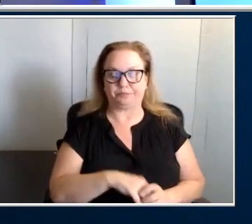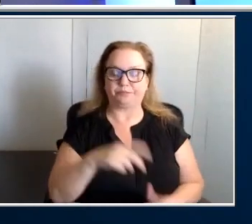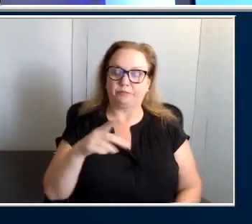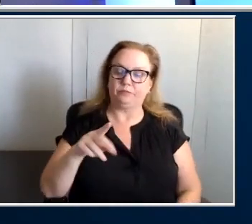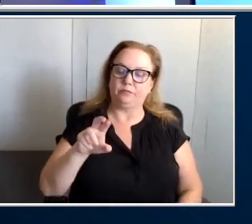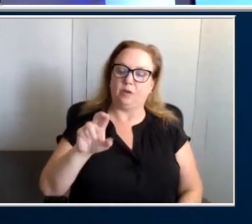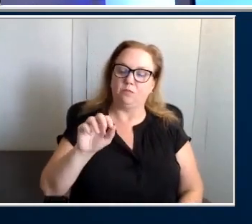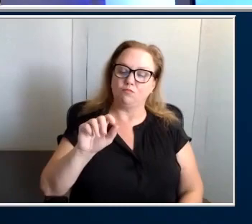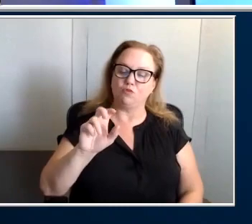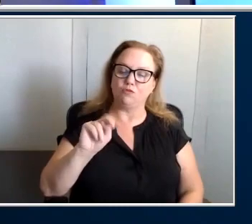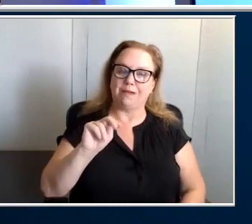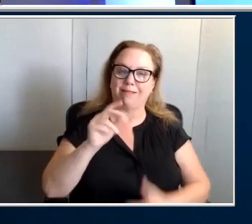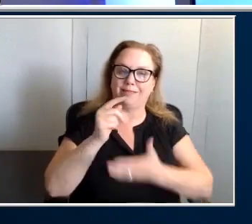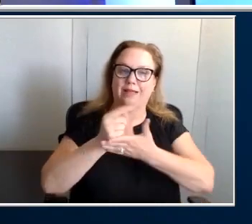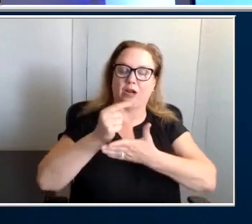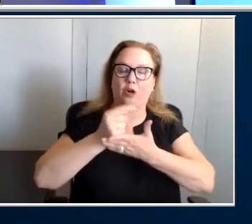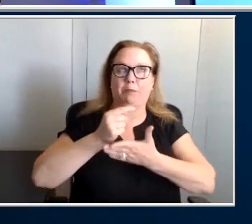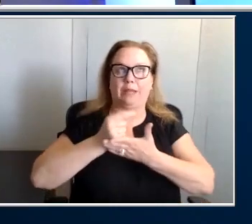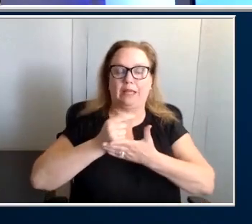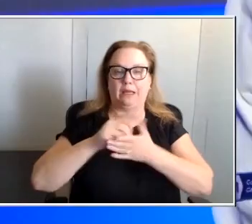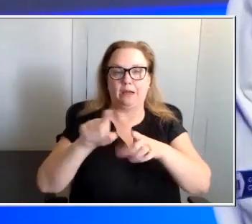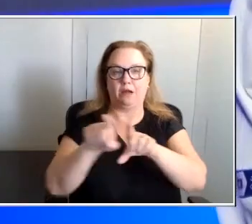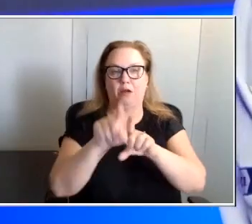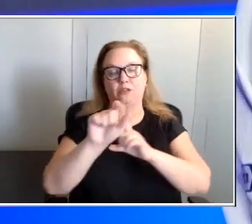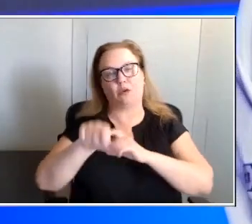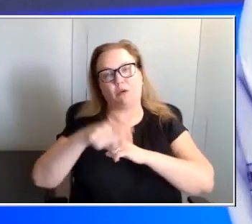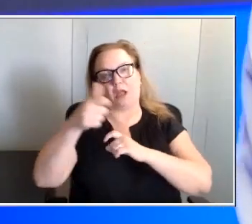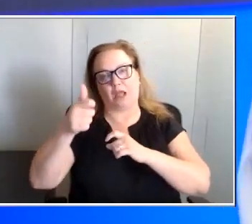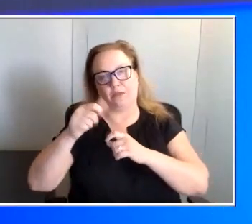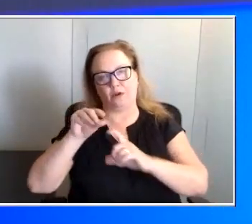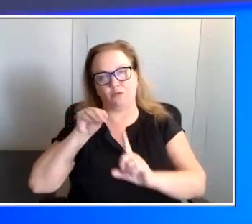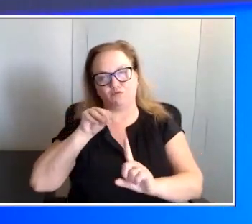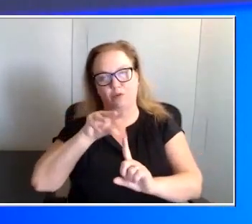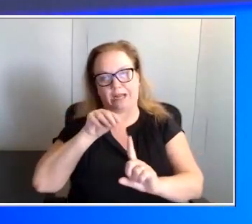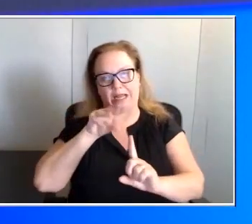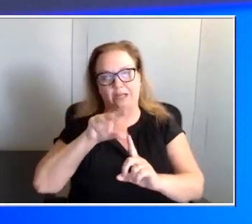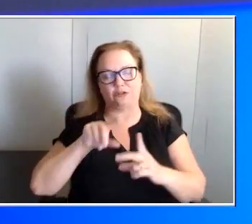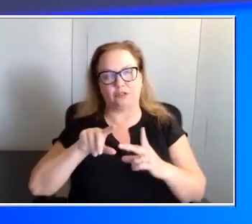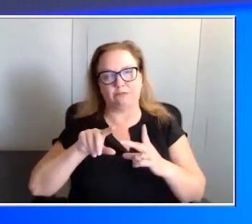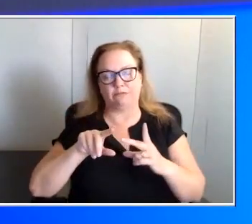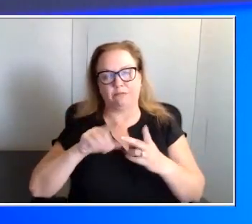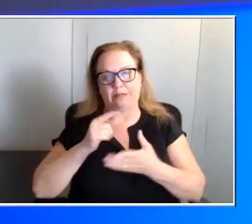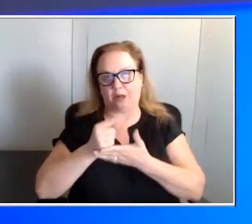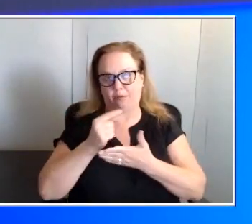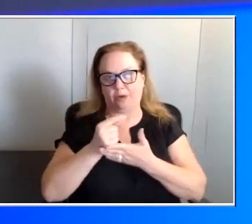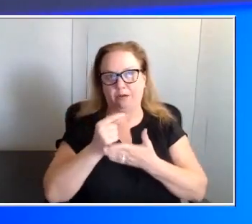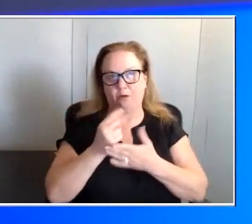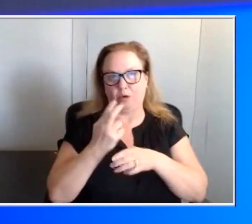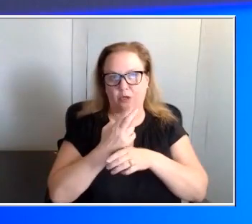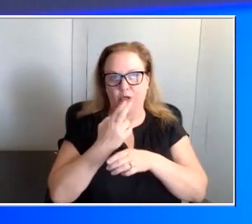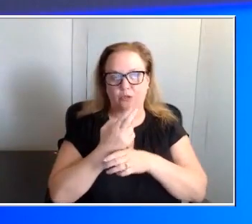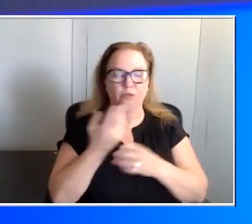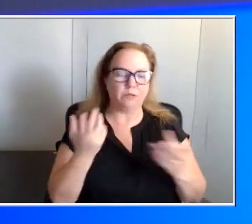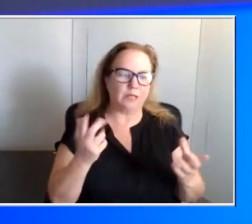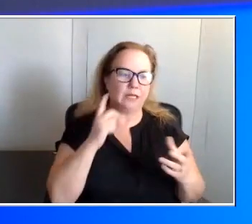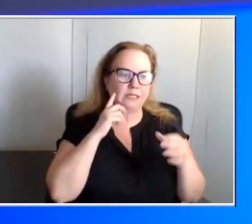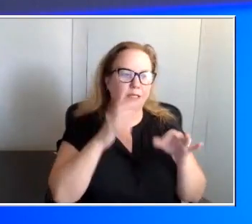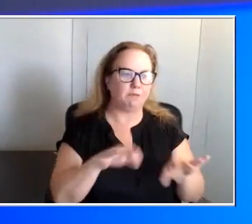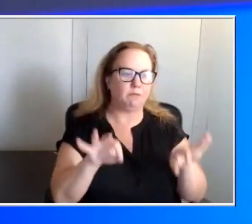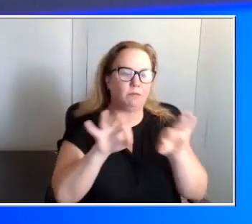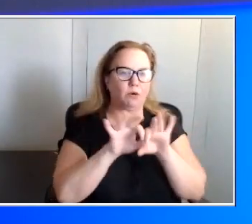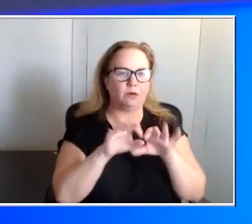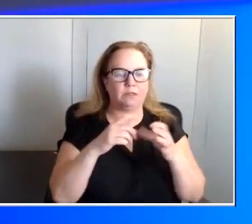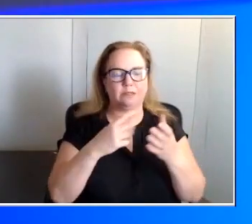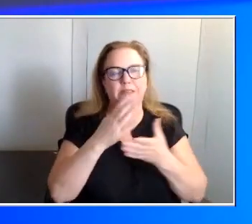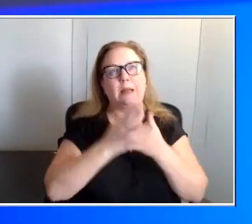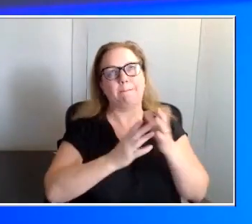therapy and also other forms of radiation that we use, the way and I think it's important because sometimes patients ask me,